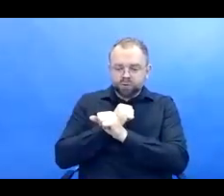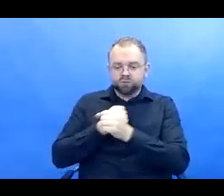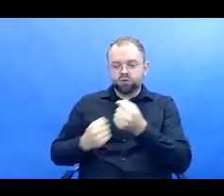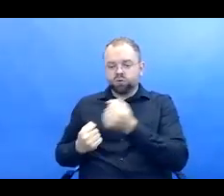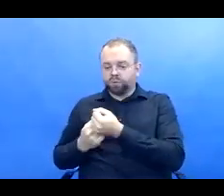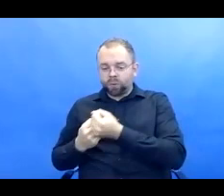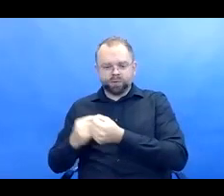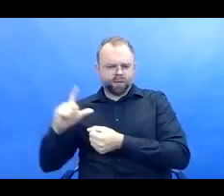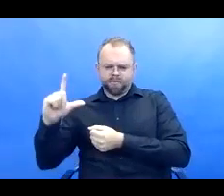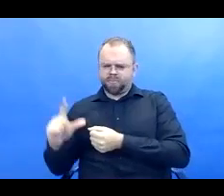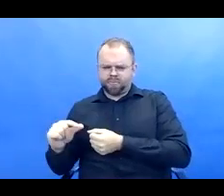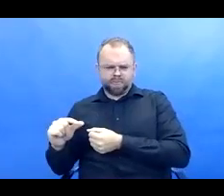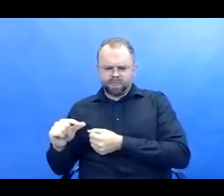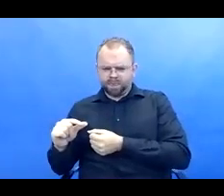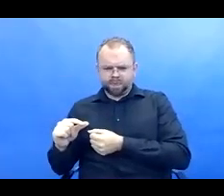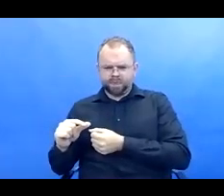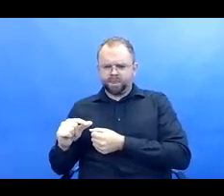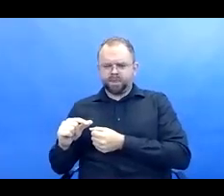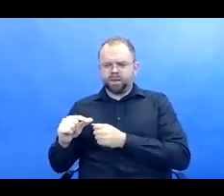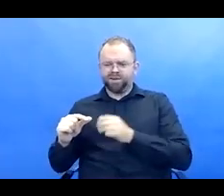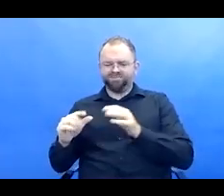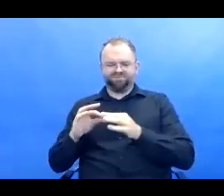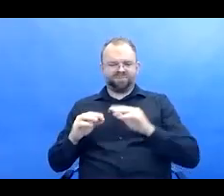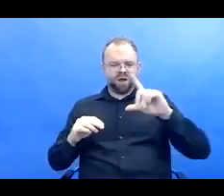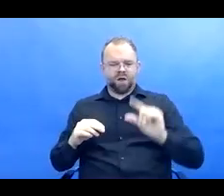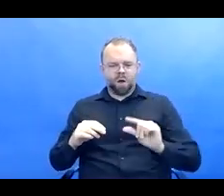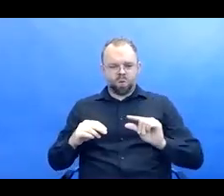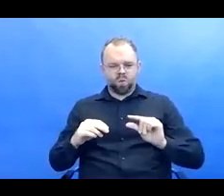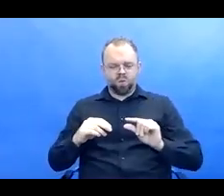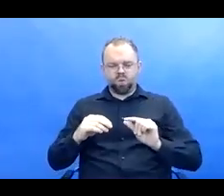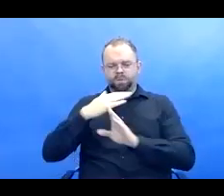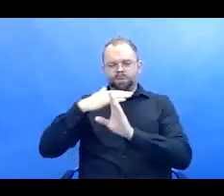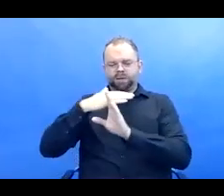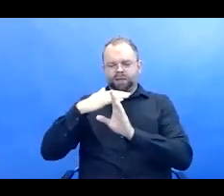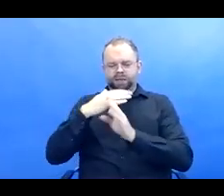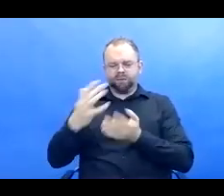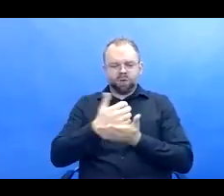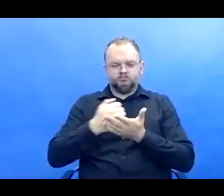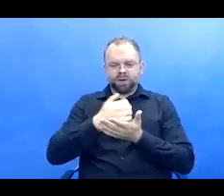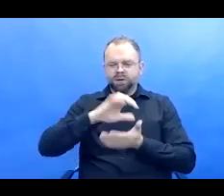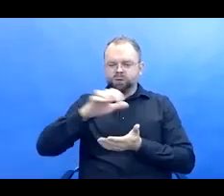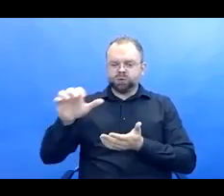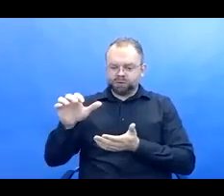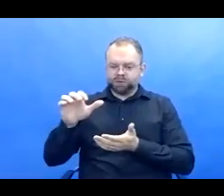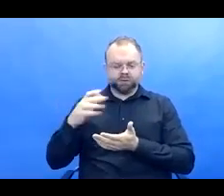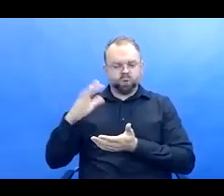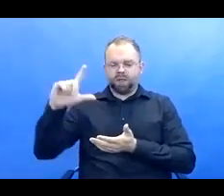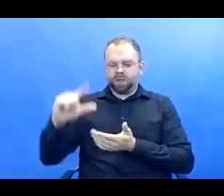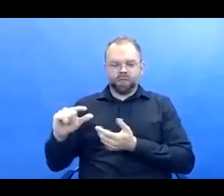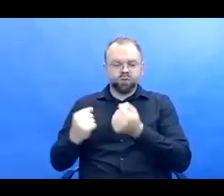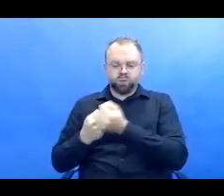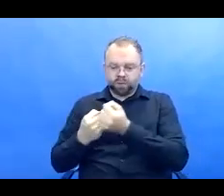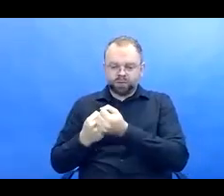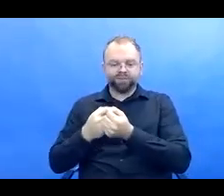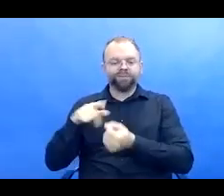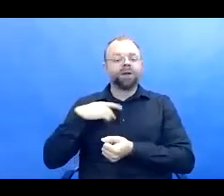between ILO, UNICEF, DFID research, DFAT promoted or financed research, we got more